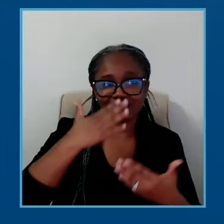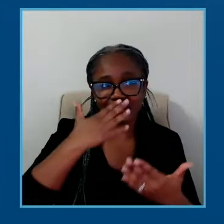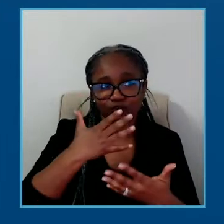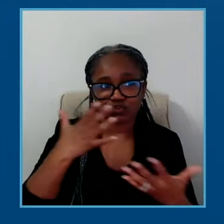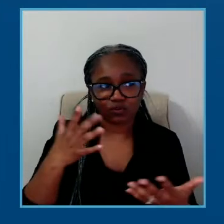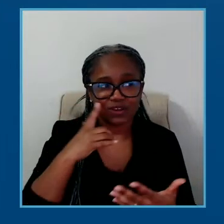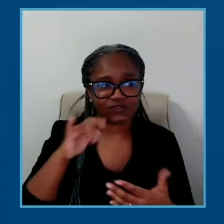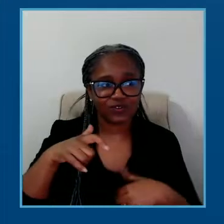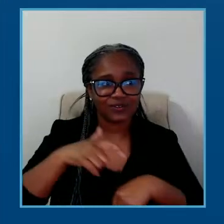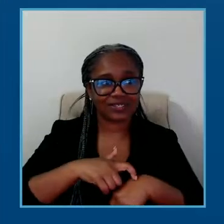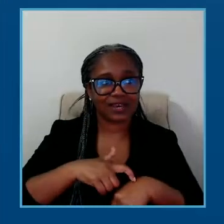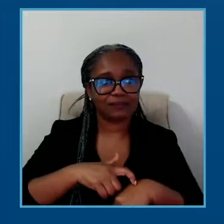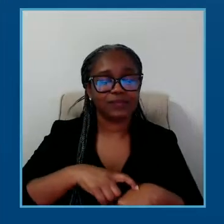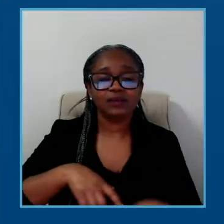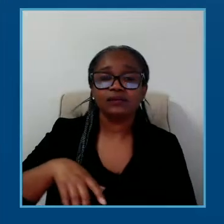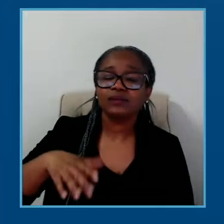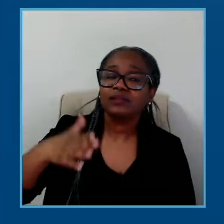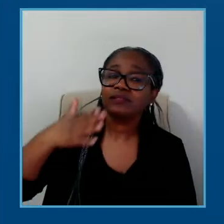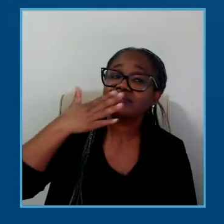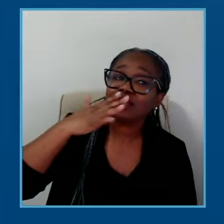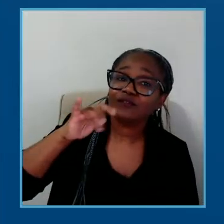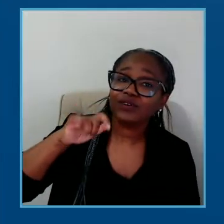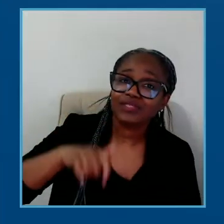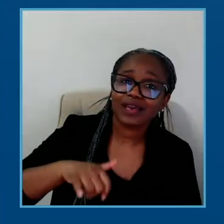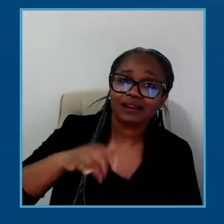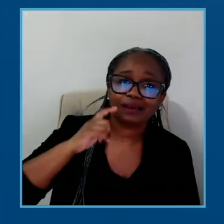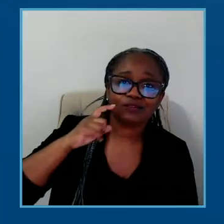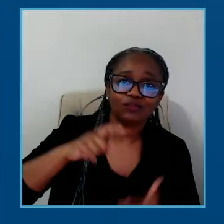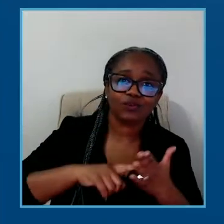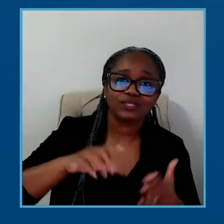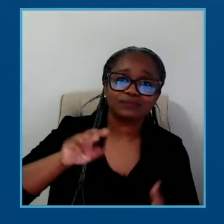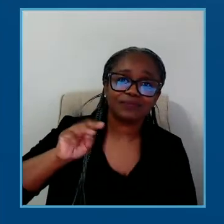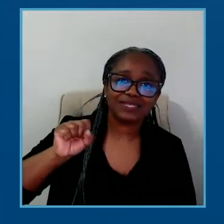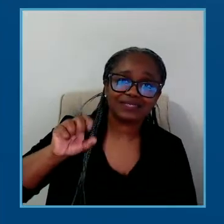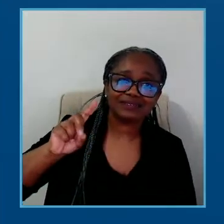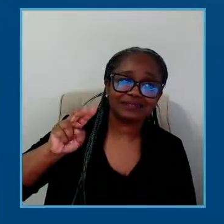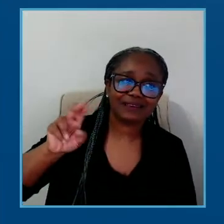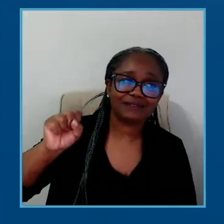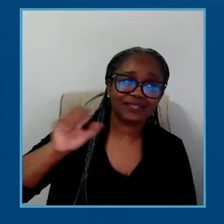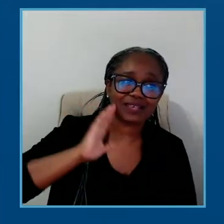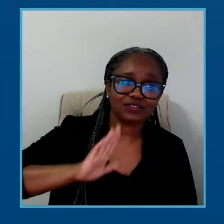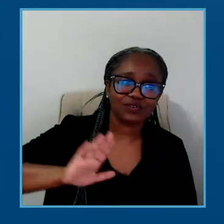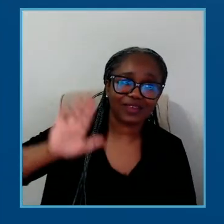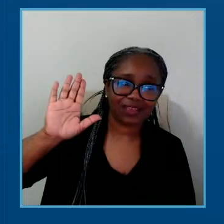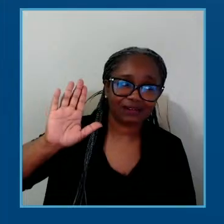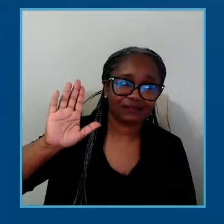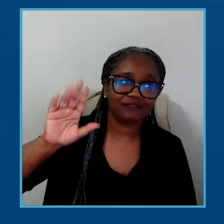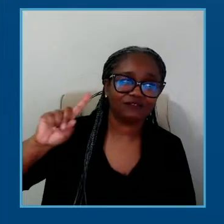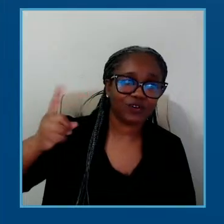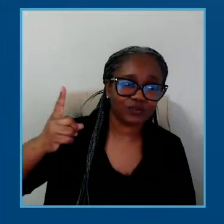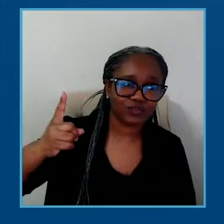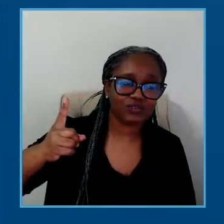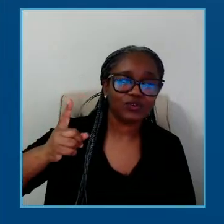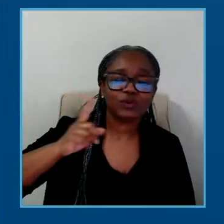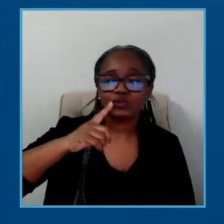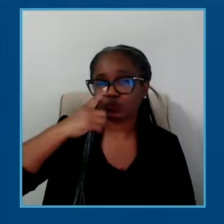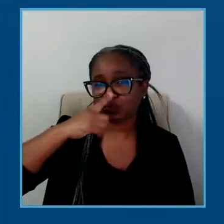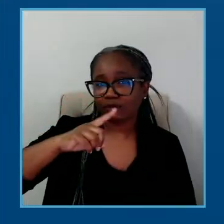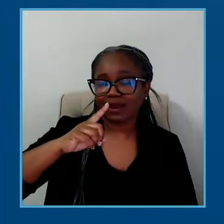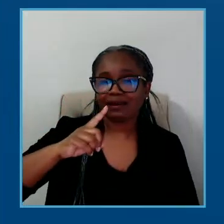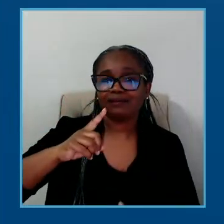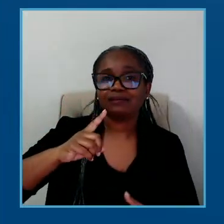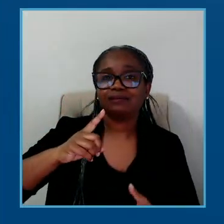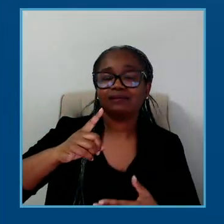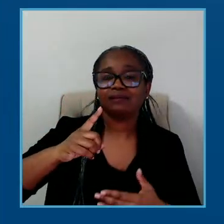20 minutes in terms of the committee to discuss this. So thank you very much, Ms. Davis. Yes, thank you. I